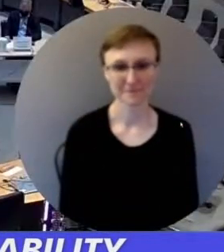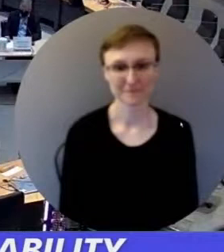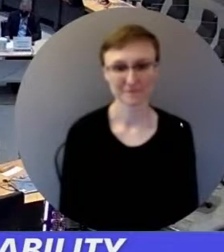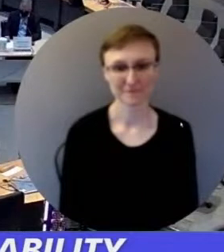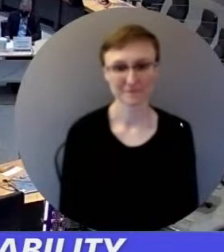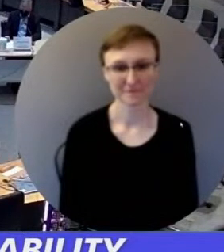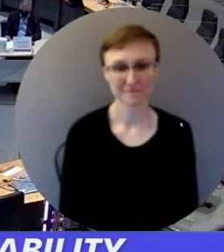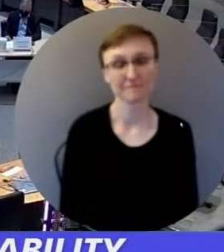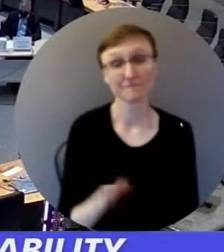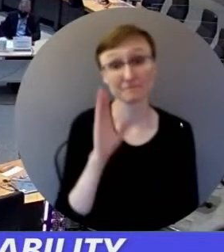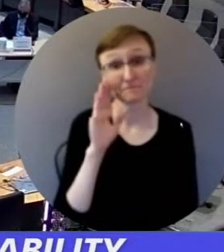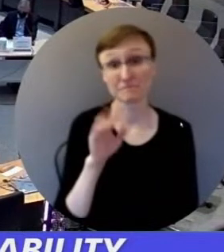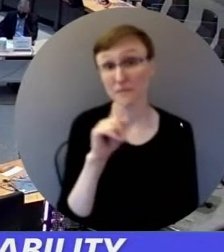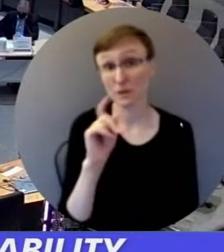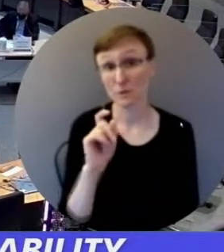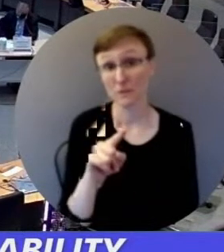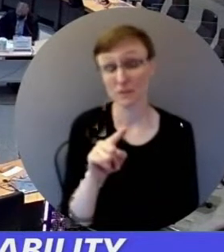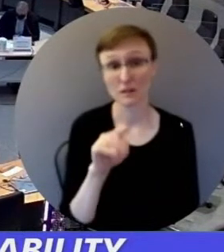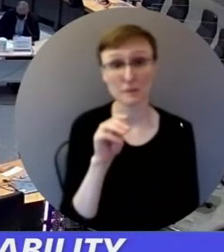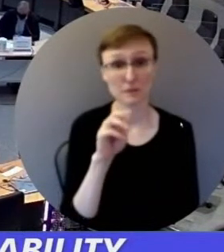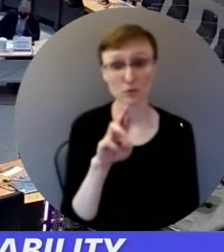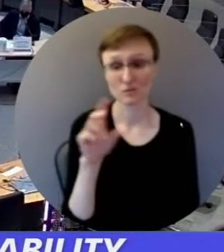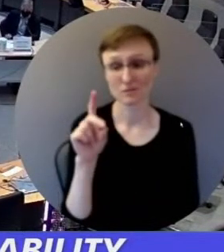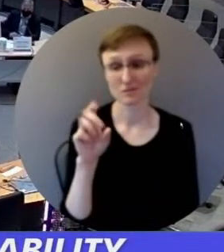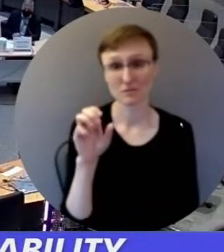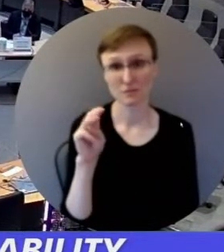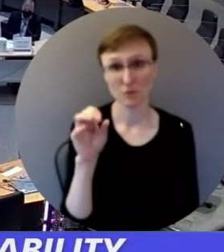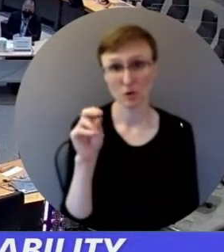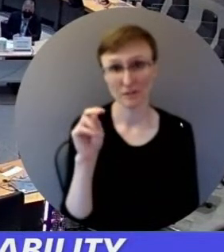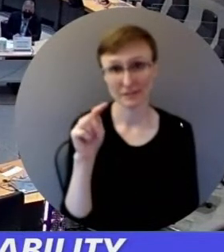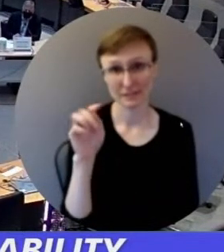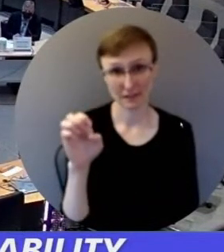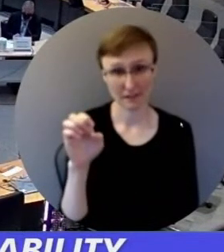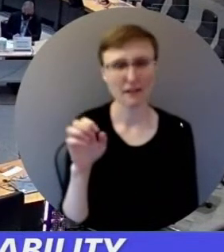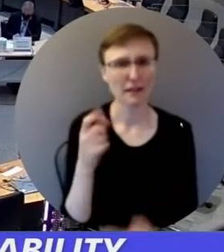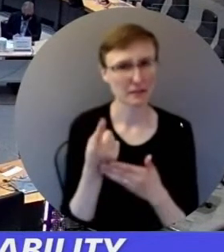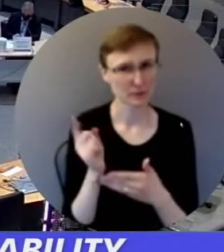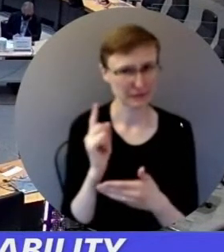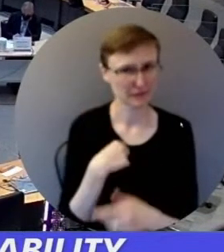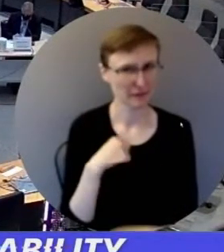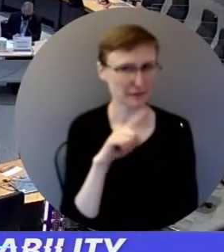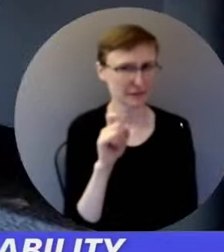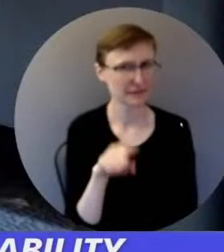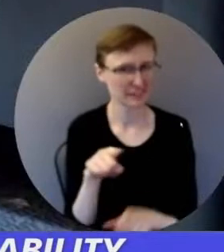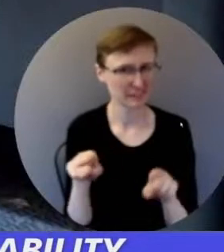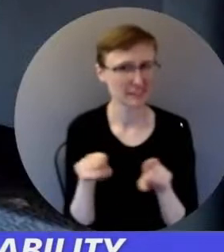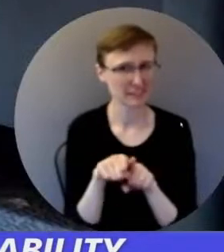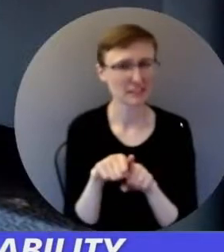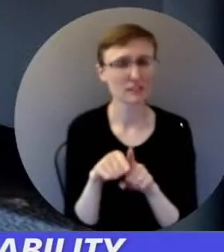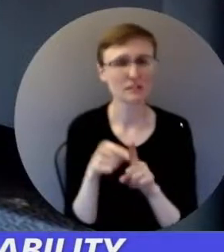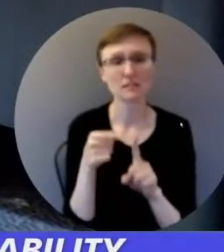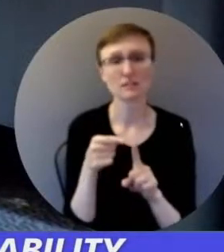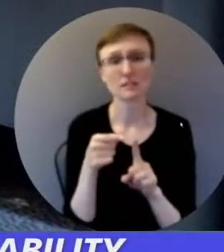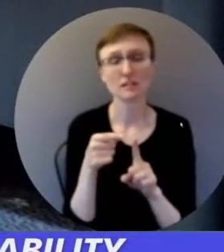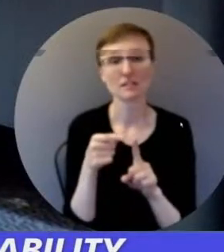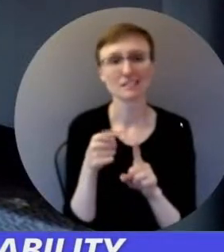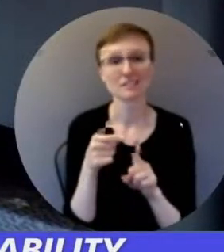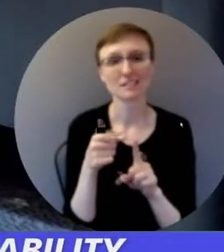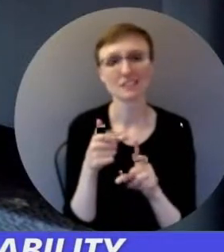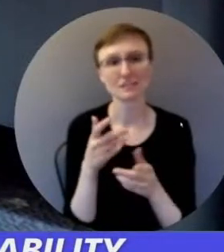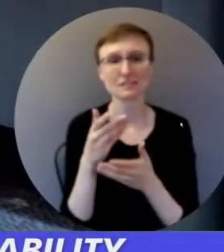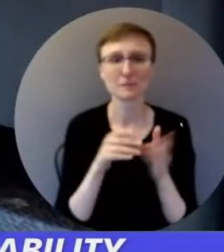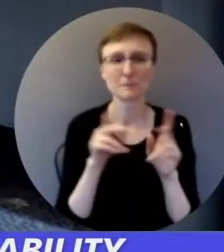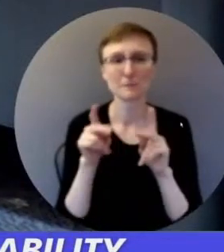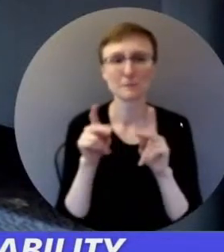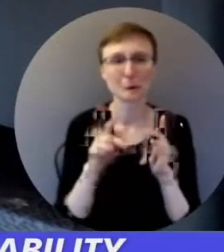for Mr. DeMonte. I think I asked this last week as well, but it's about vaccine shopping. I saw a social media post from